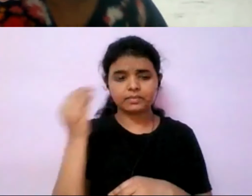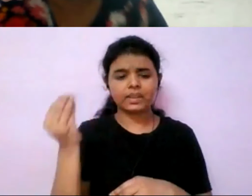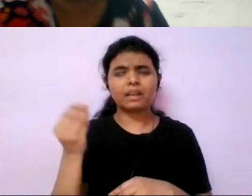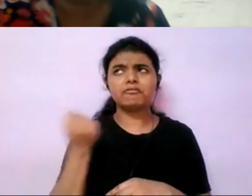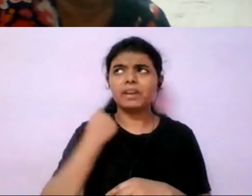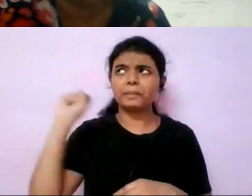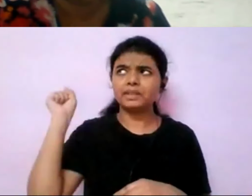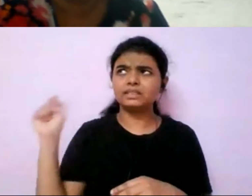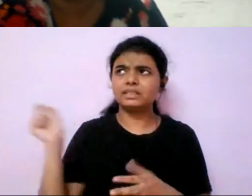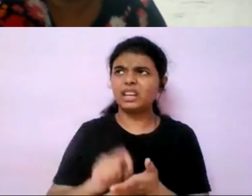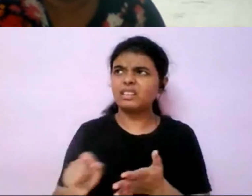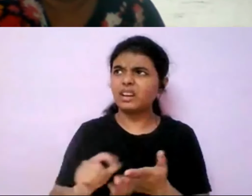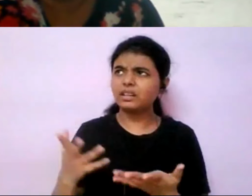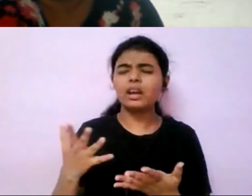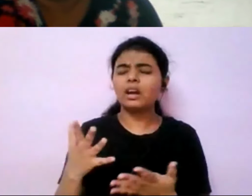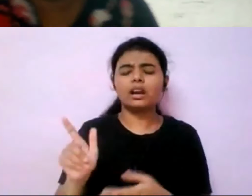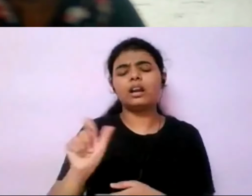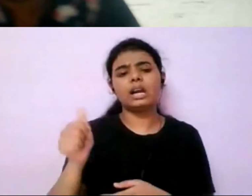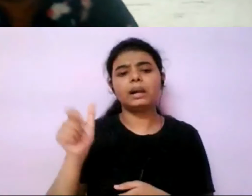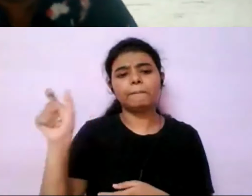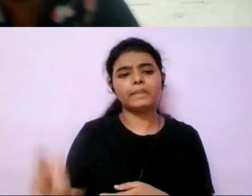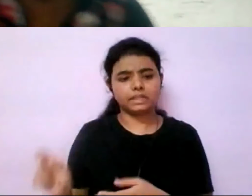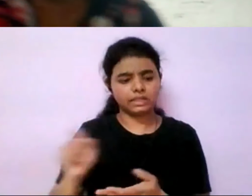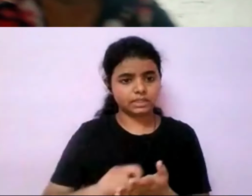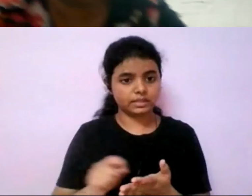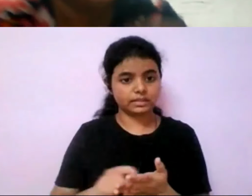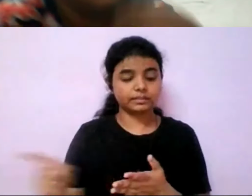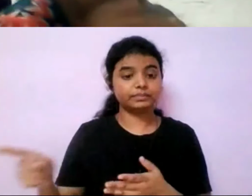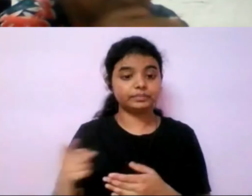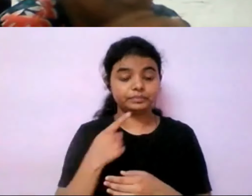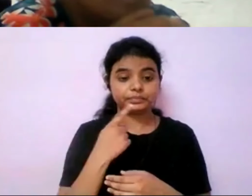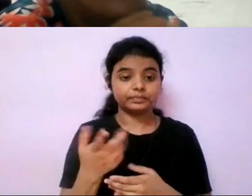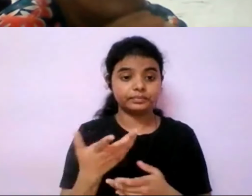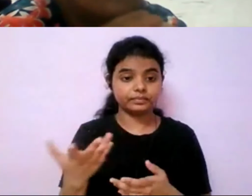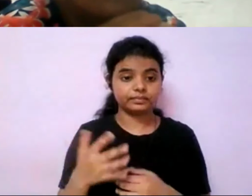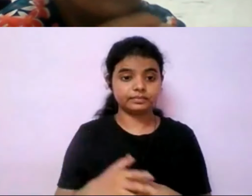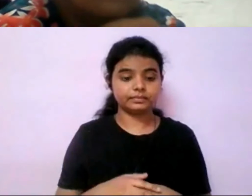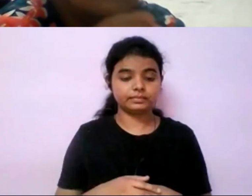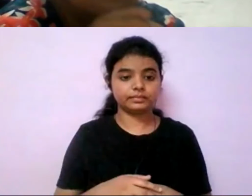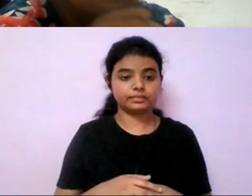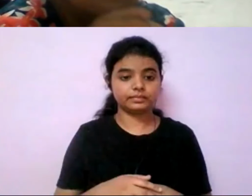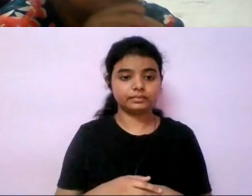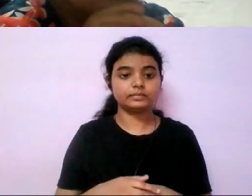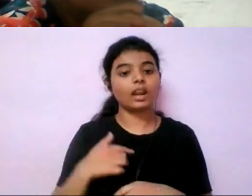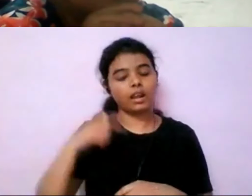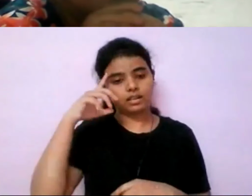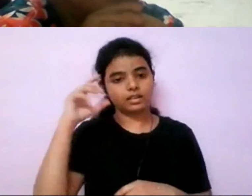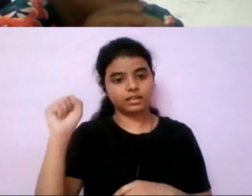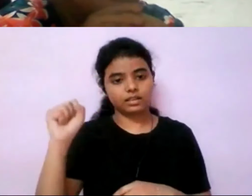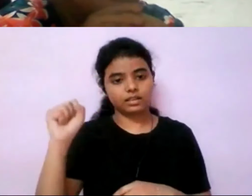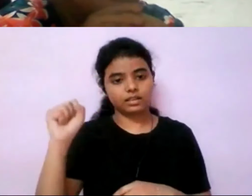use that word. She said that crusaders for women's rights, I remember the Gujarati term for